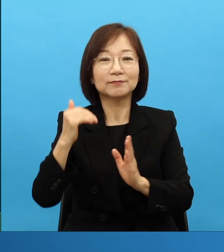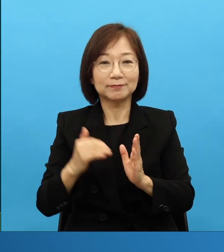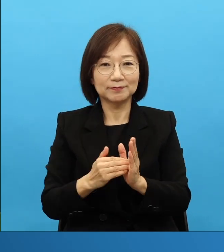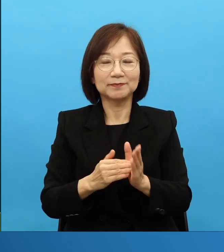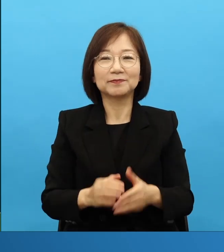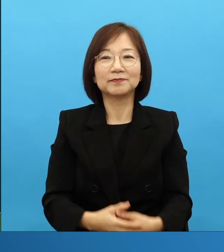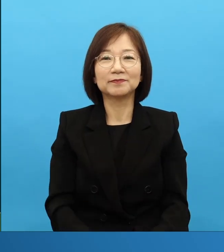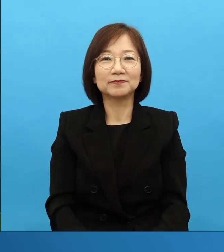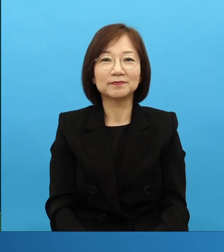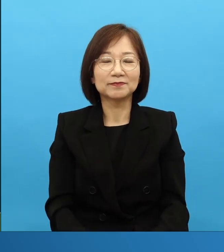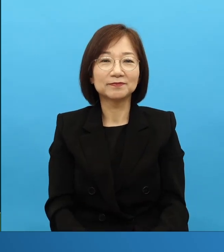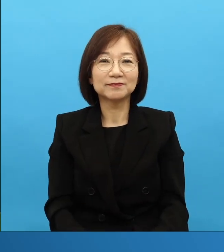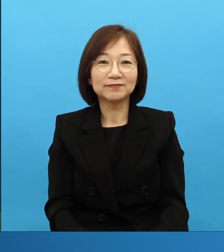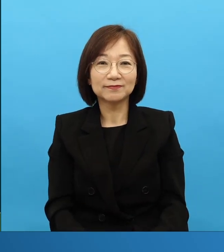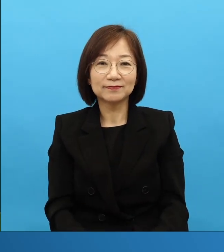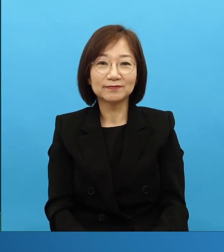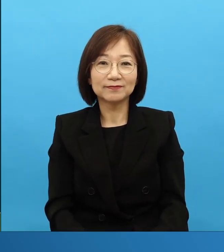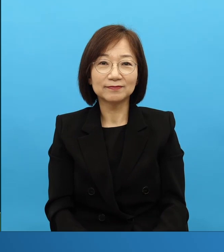simply shared the gospel.